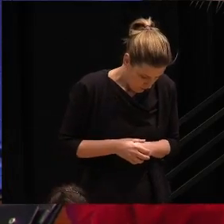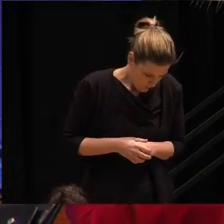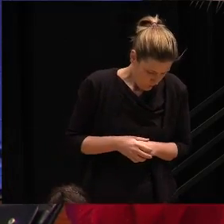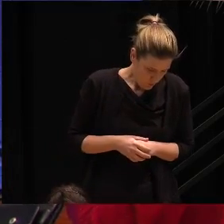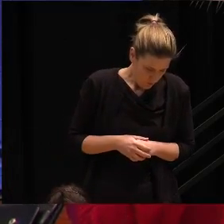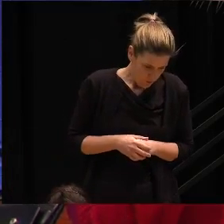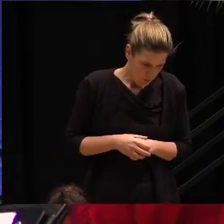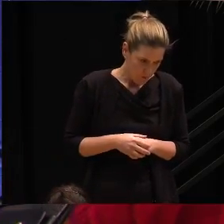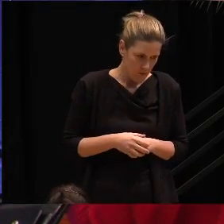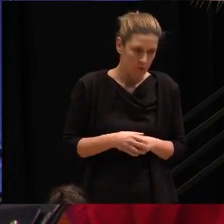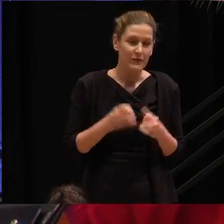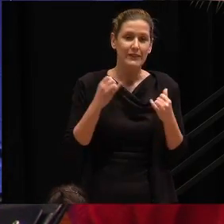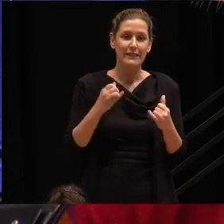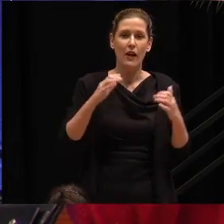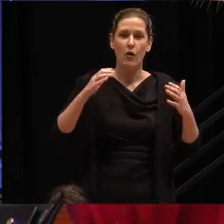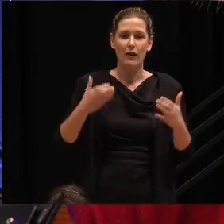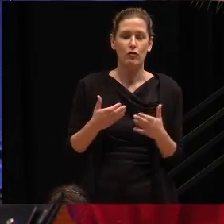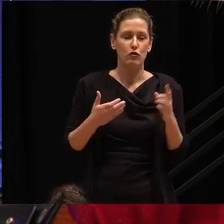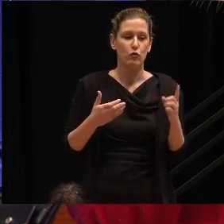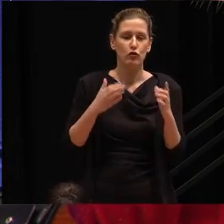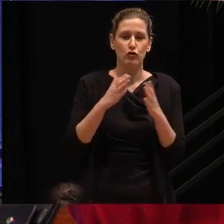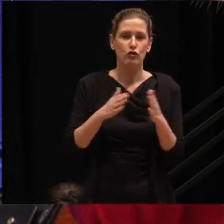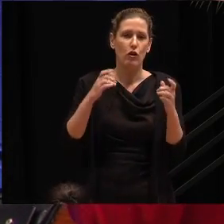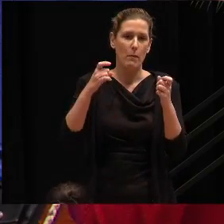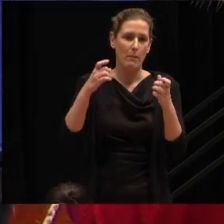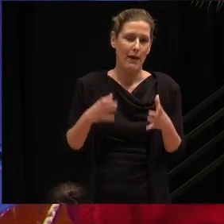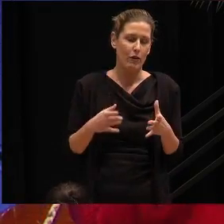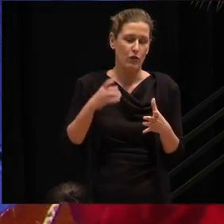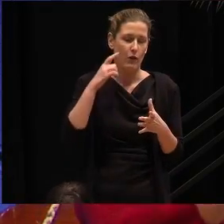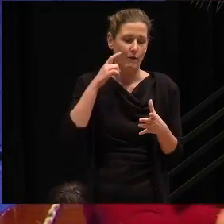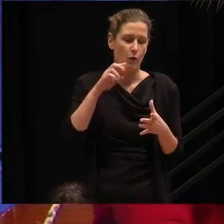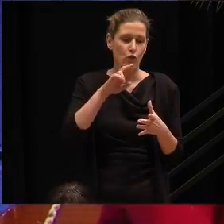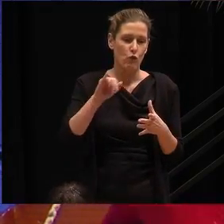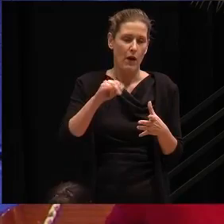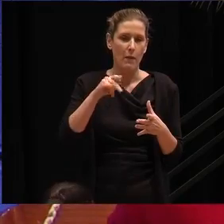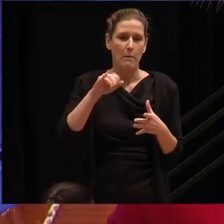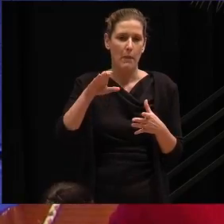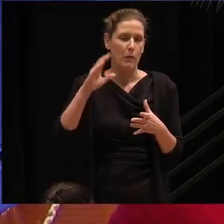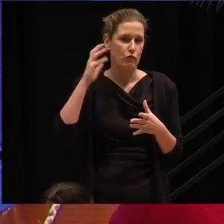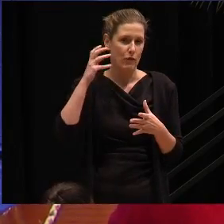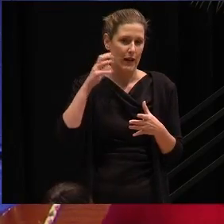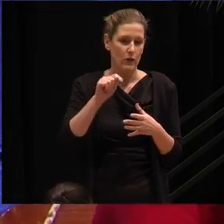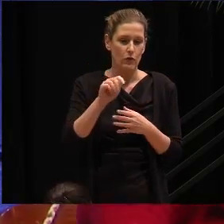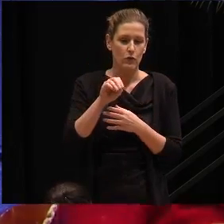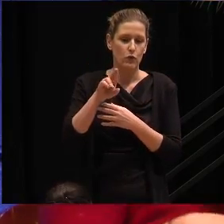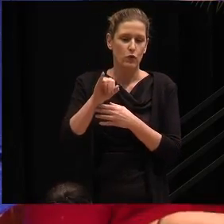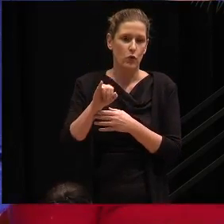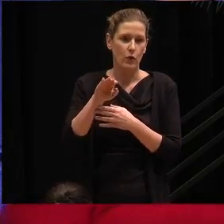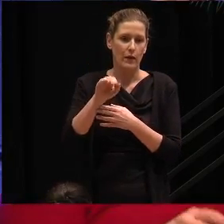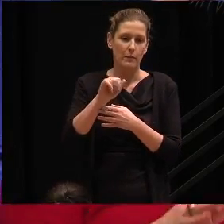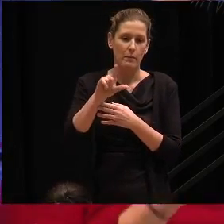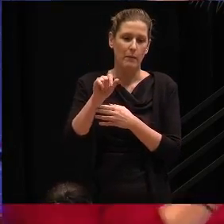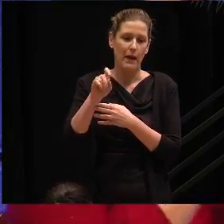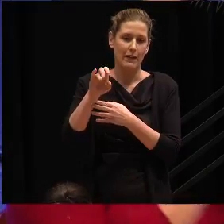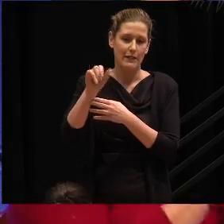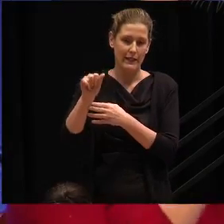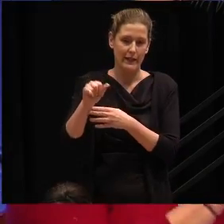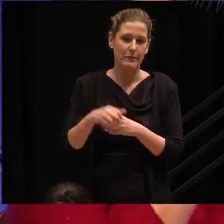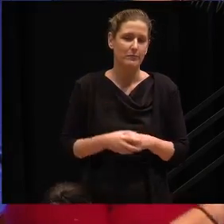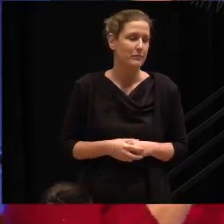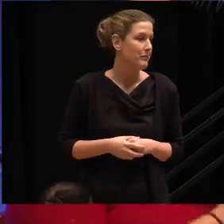time, I'd like to introduce to you the General Manager of Rhode Island Public Radio, Mr. Torrey Malatia.